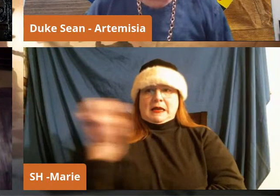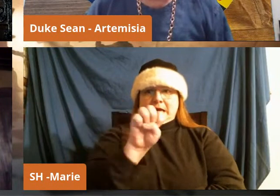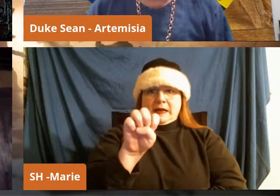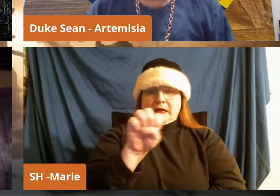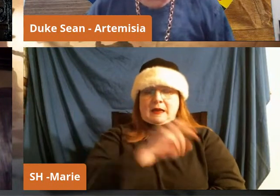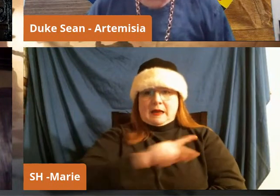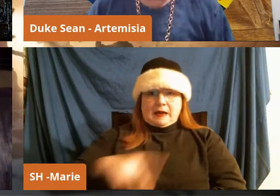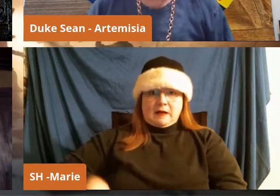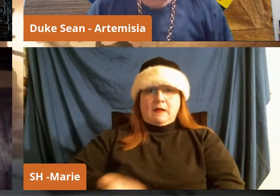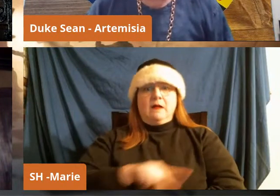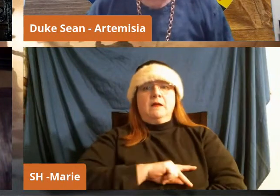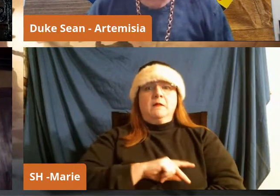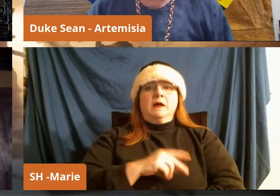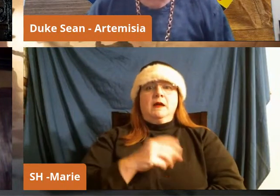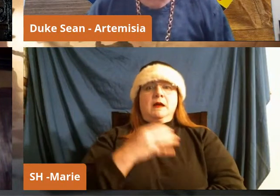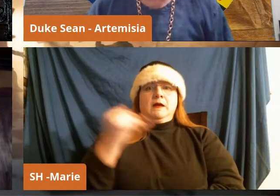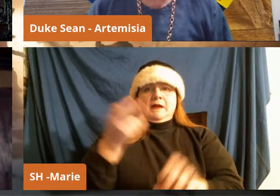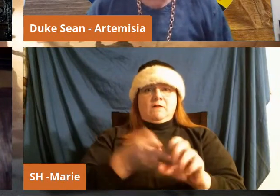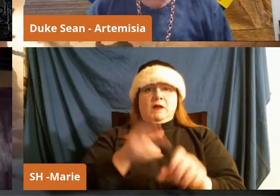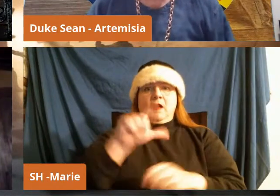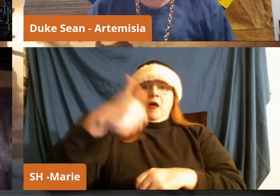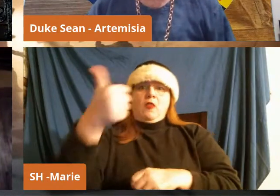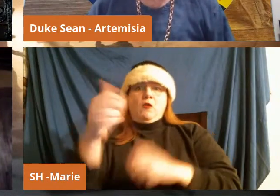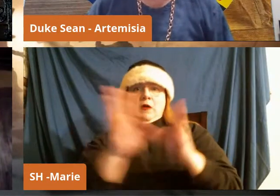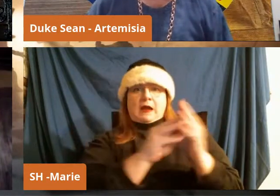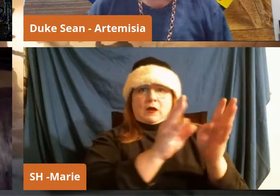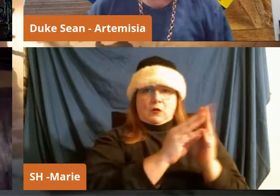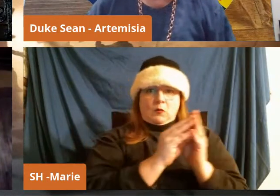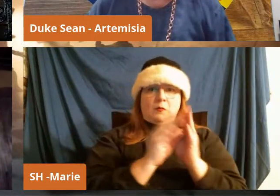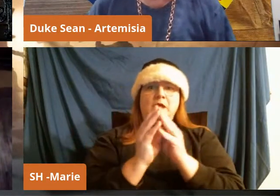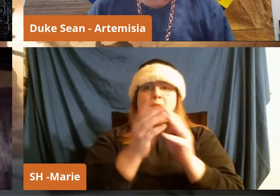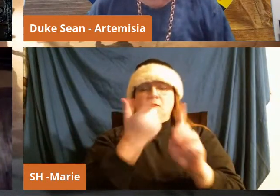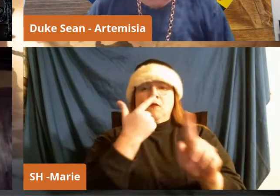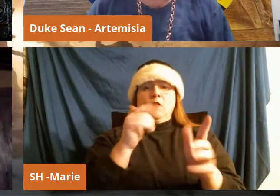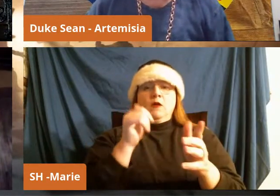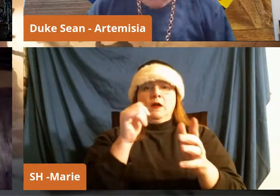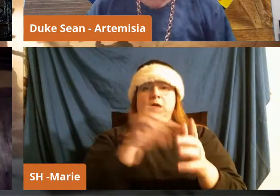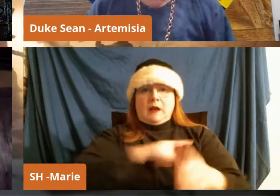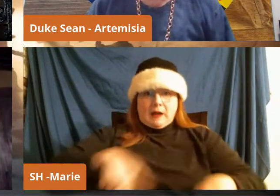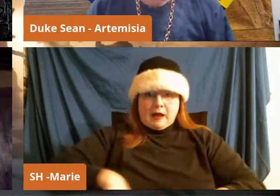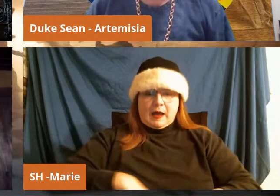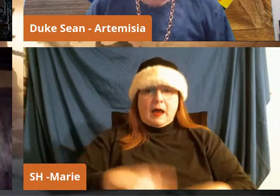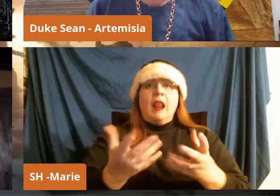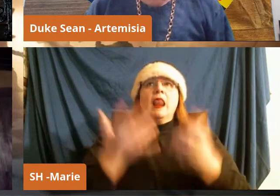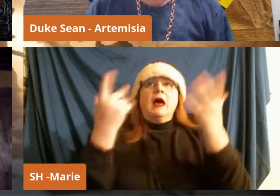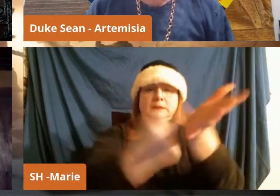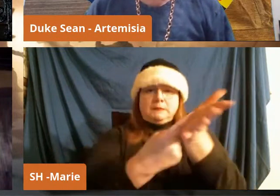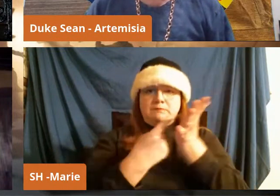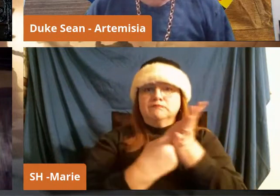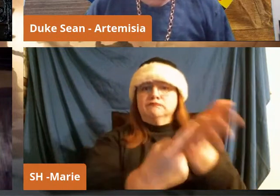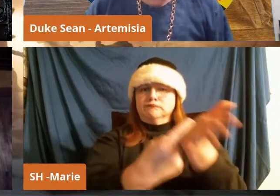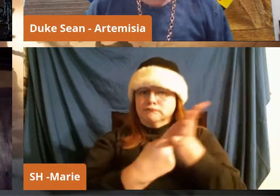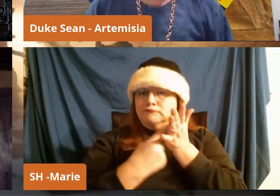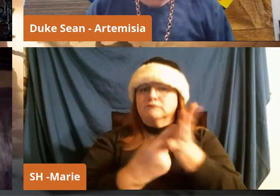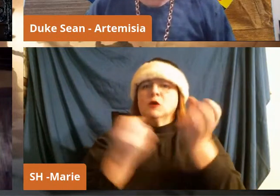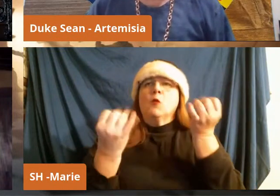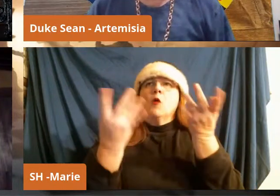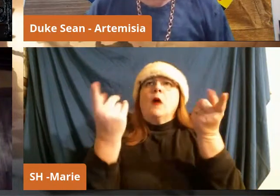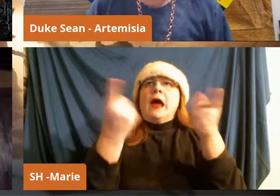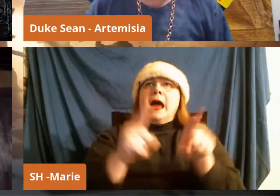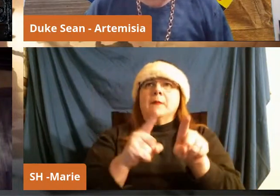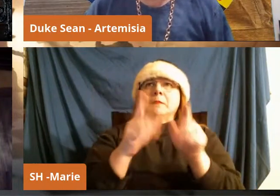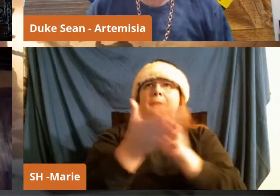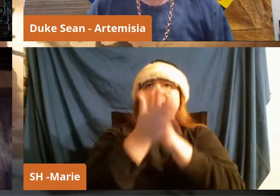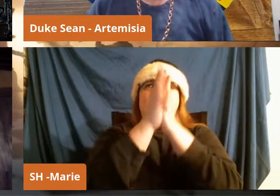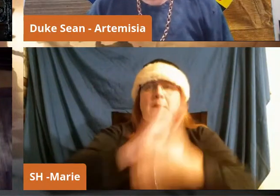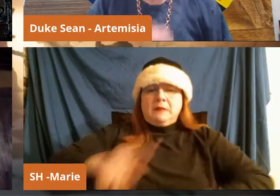couple occasionally invited to other councils. Again, so we had lots of discussions on what goes into being a